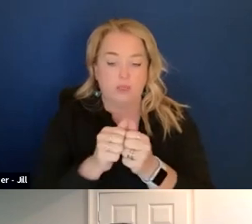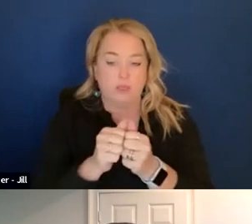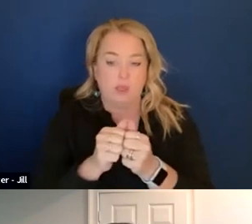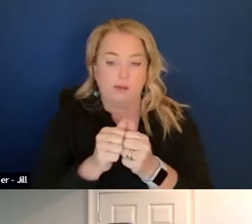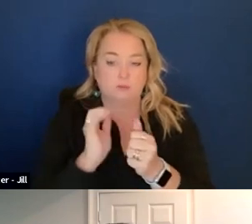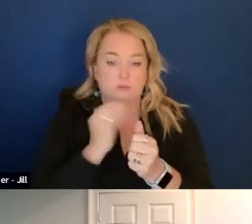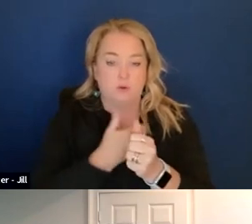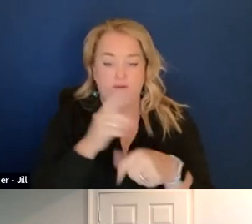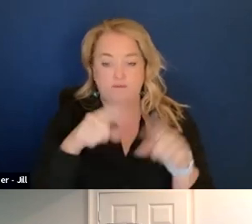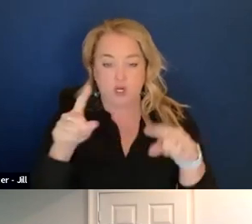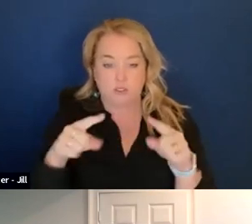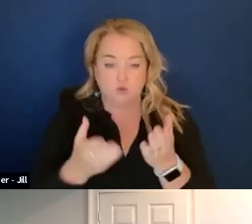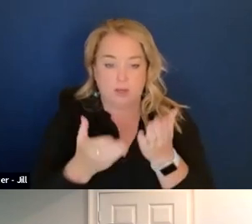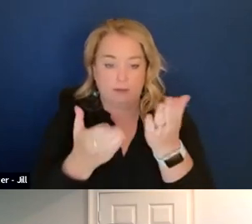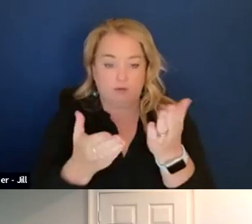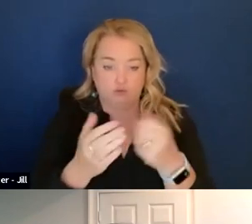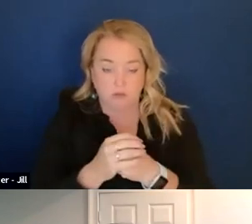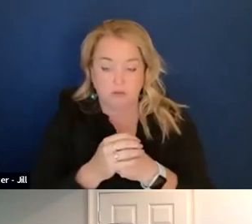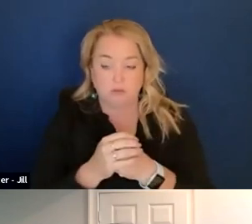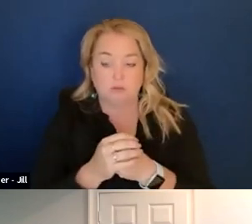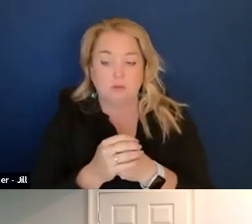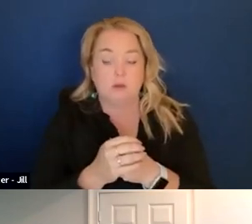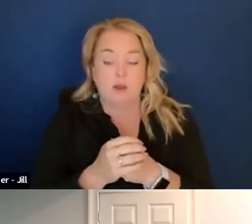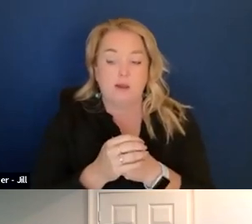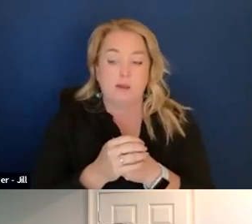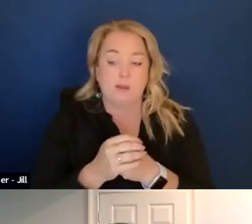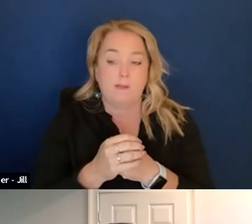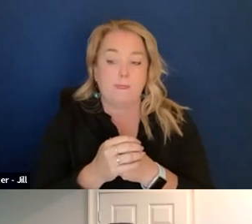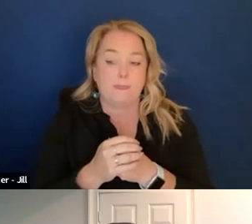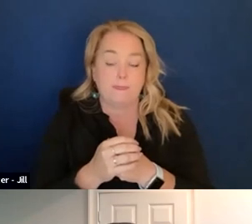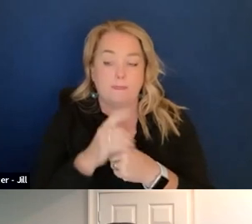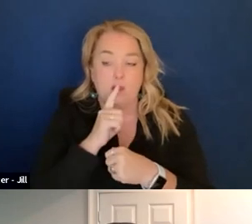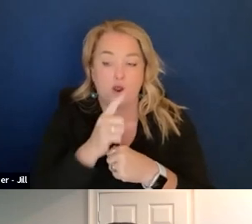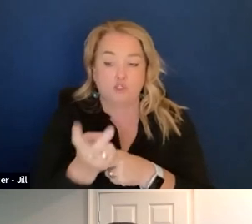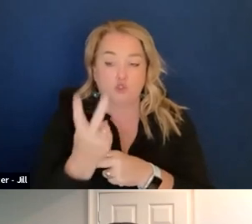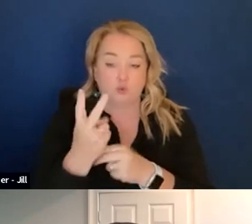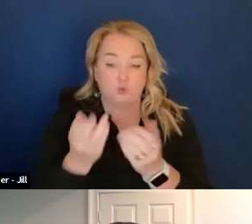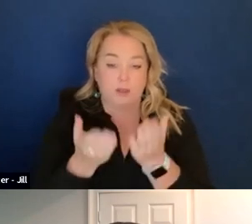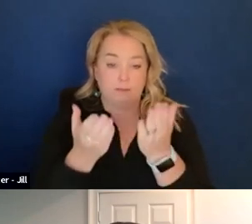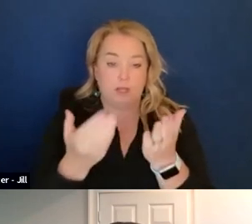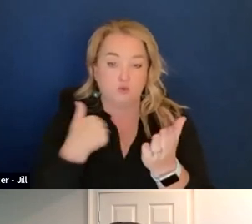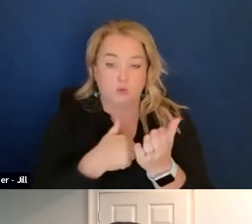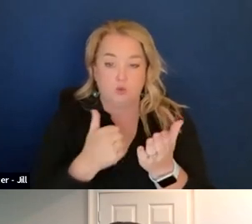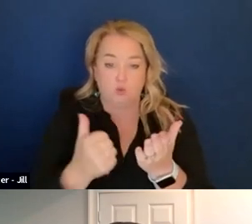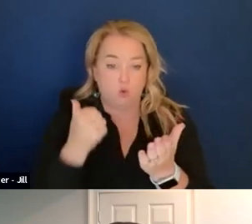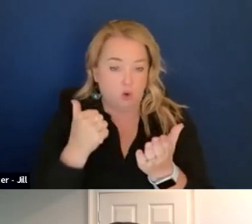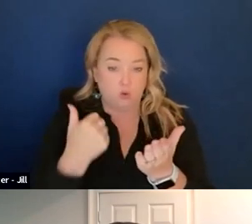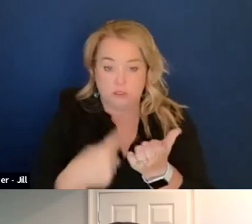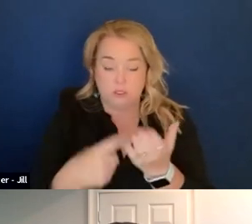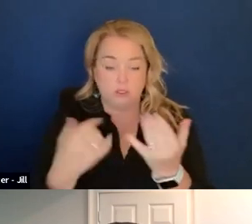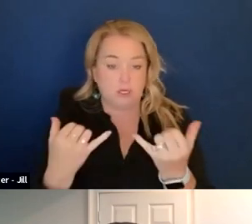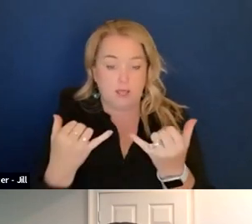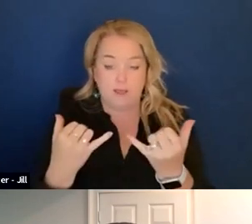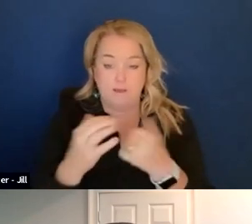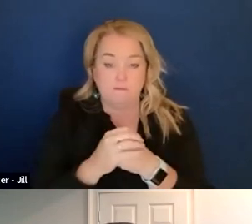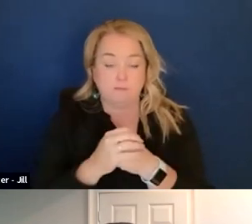our various recommendations. There are two recommendations that we won't get to today.